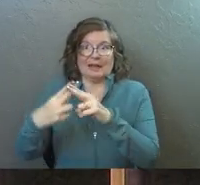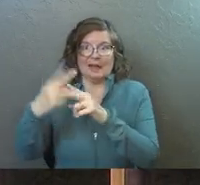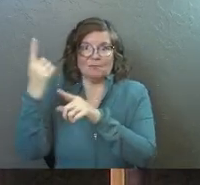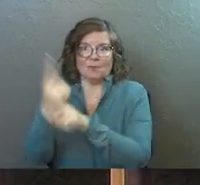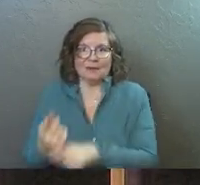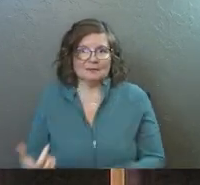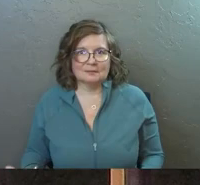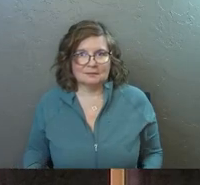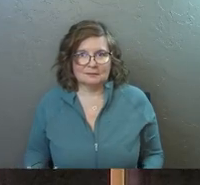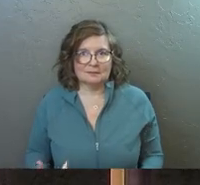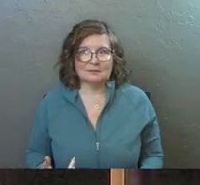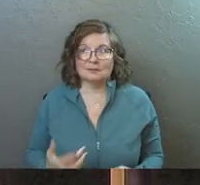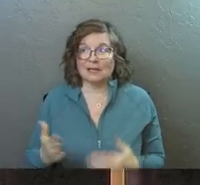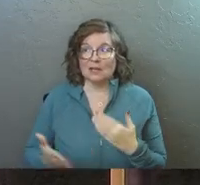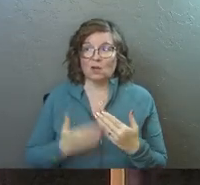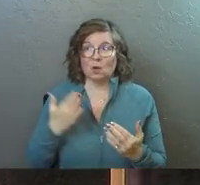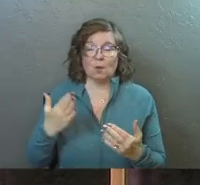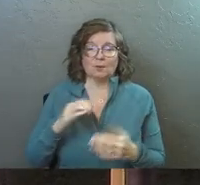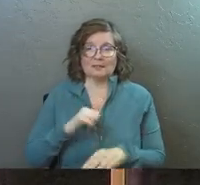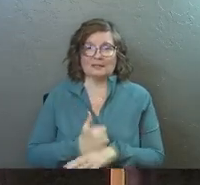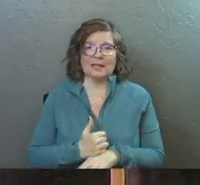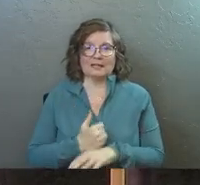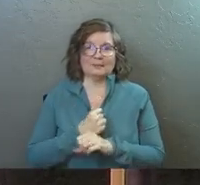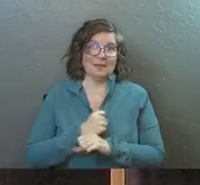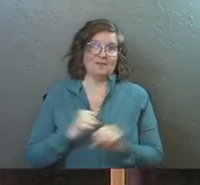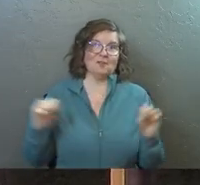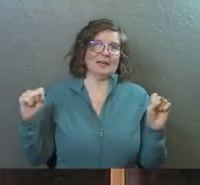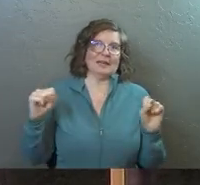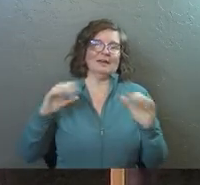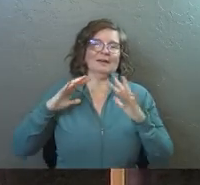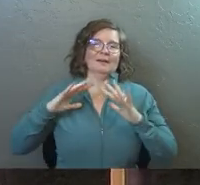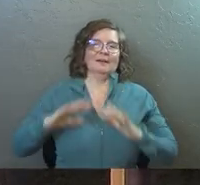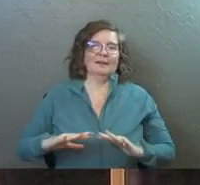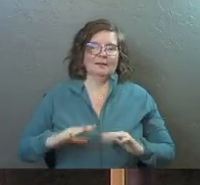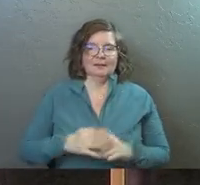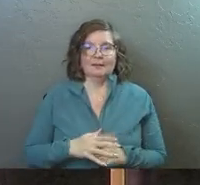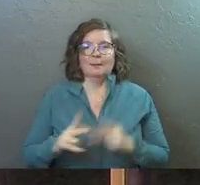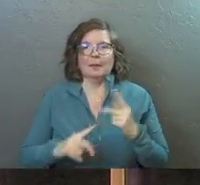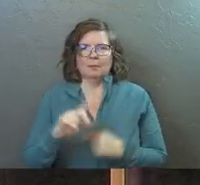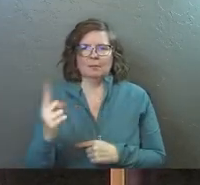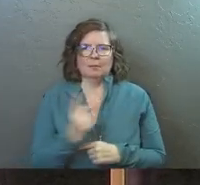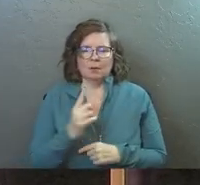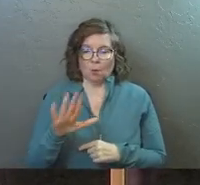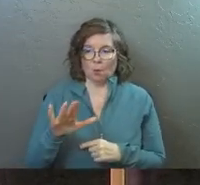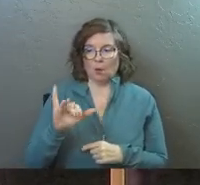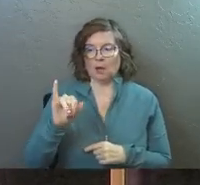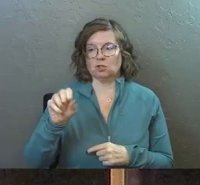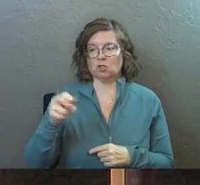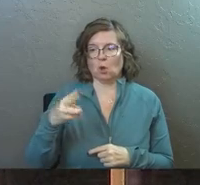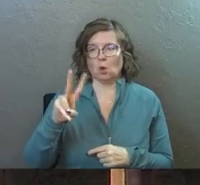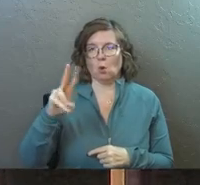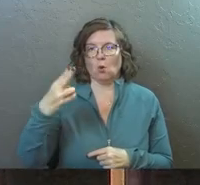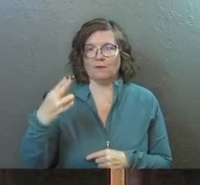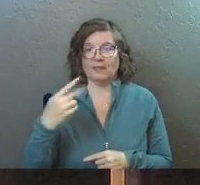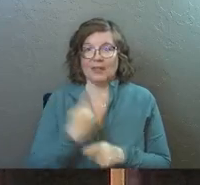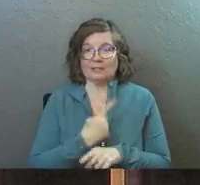right. It almost sets me free just a little bit. Even people will come along and say, well, Jehovah,